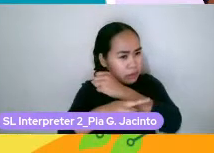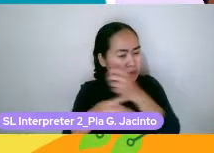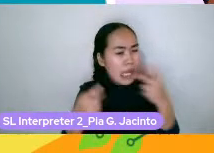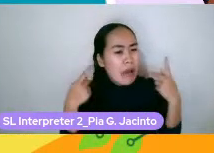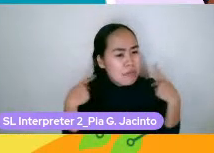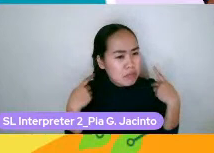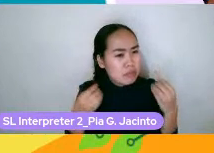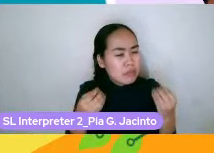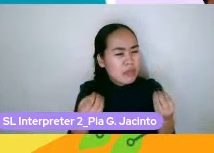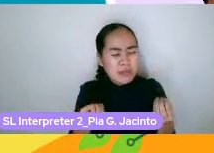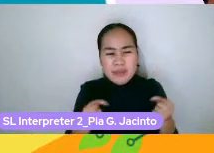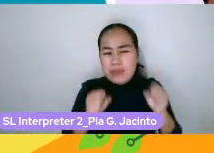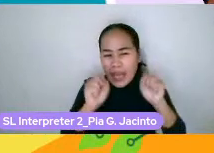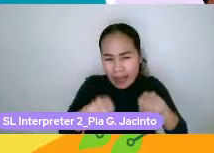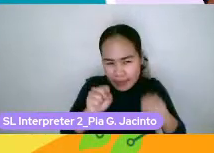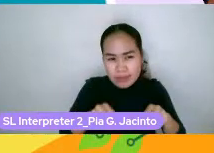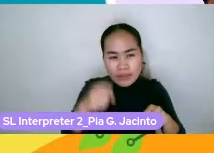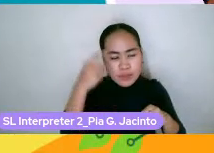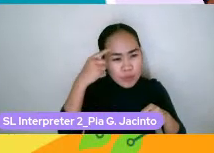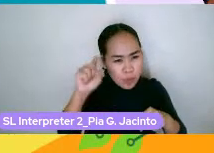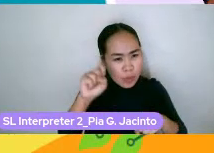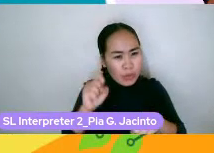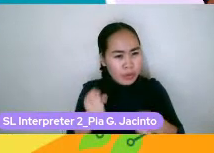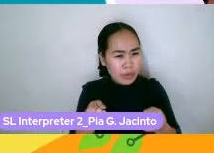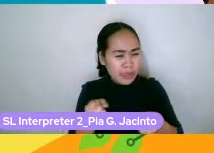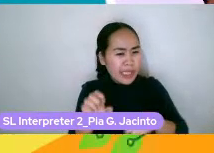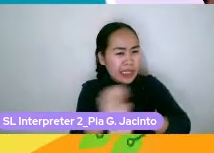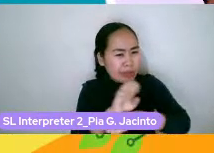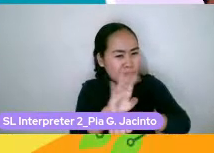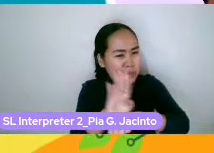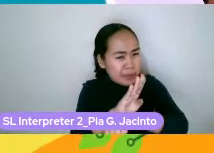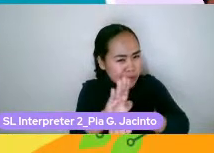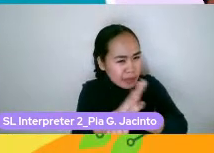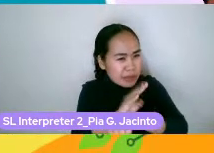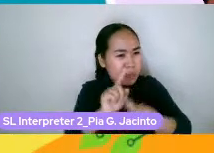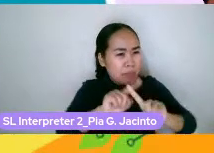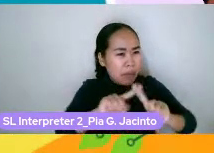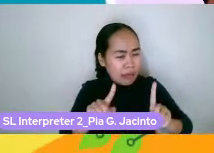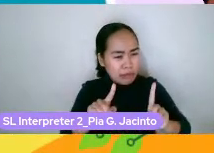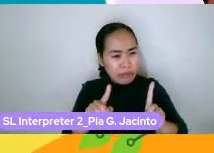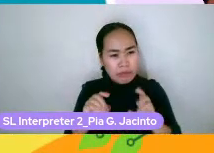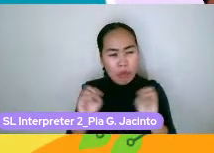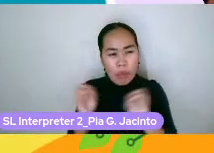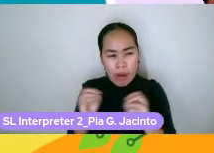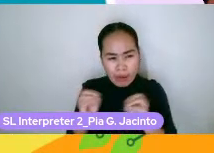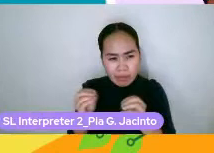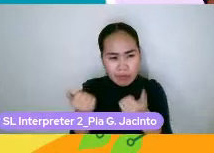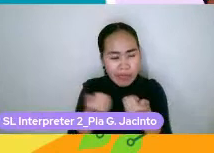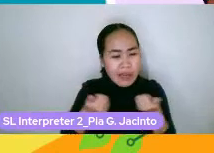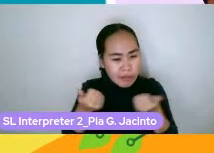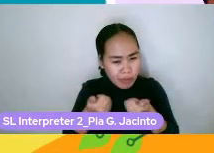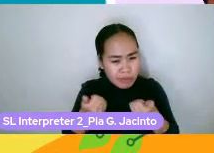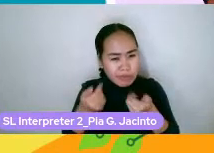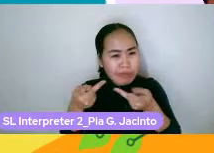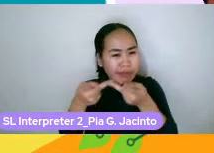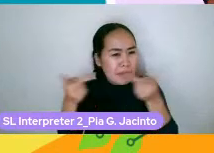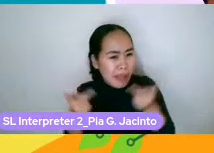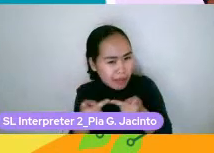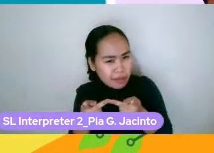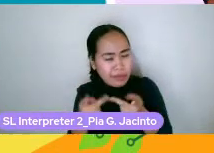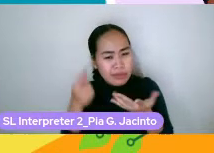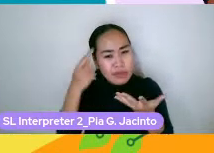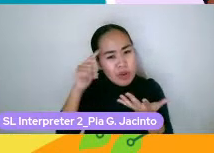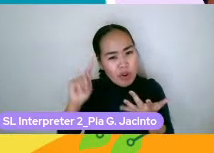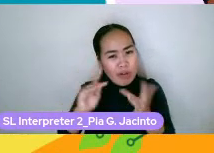that infra and facility for their digitalization is not available. How is the government